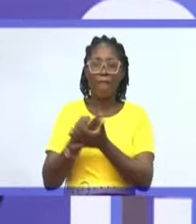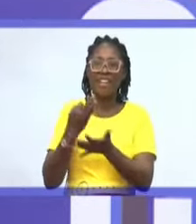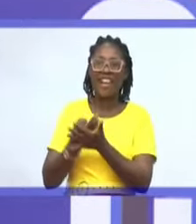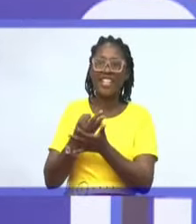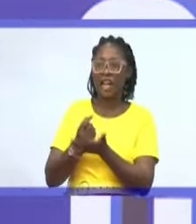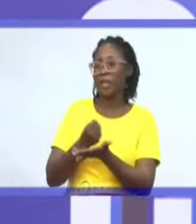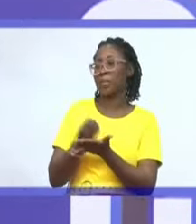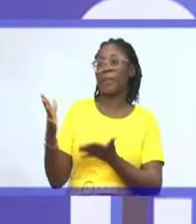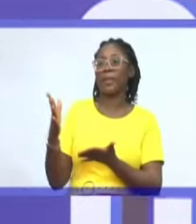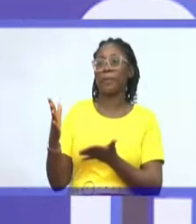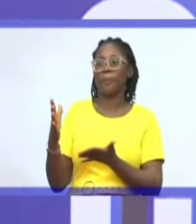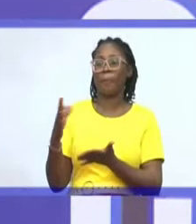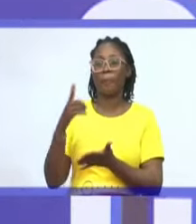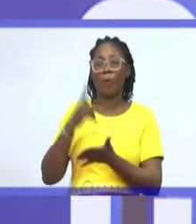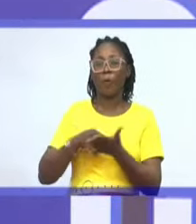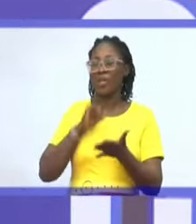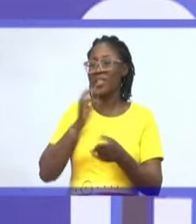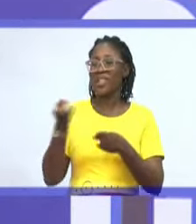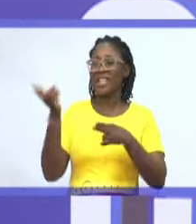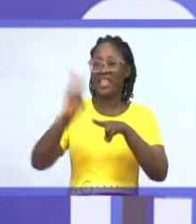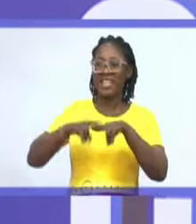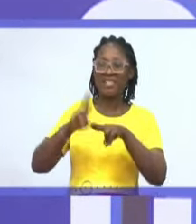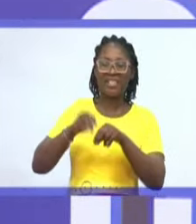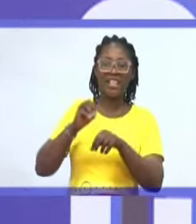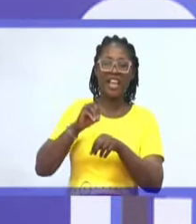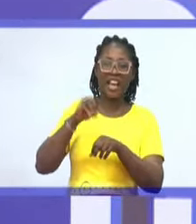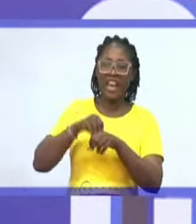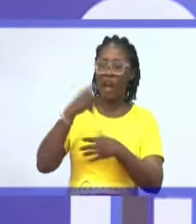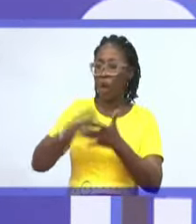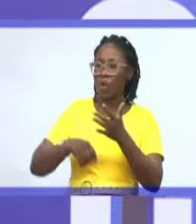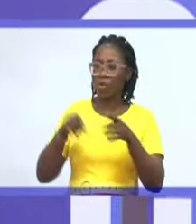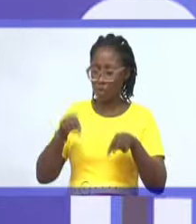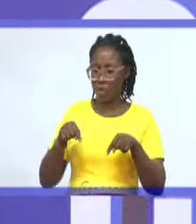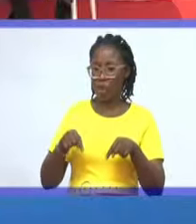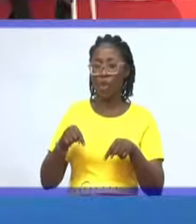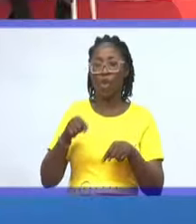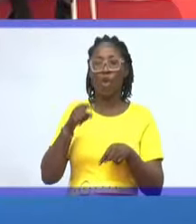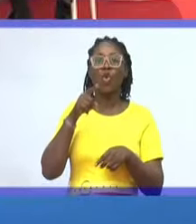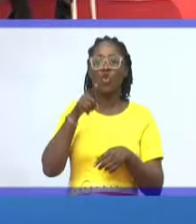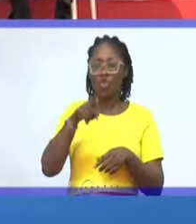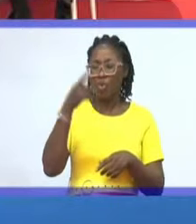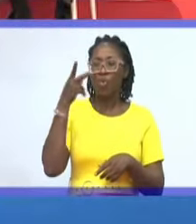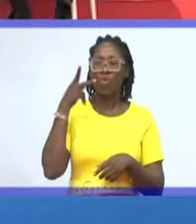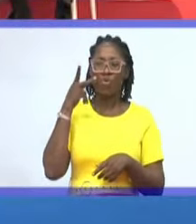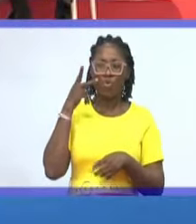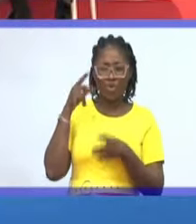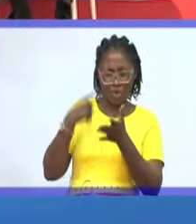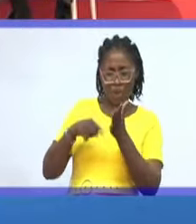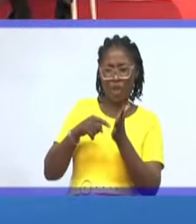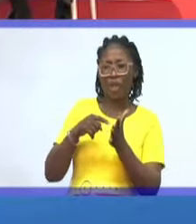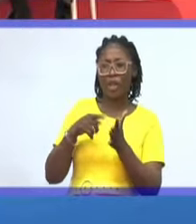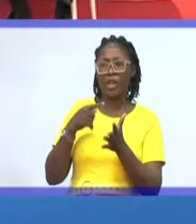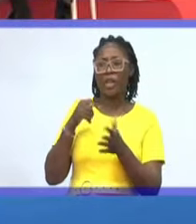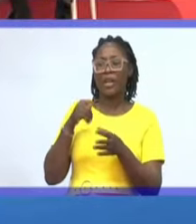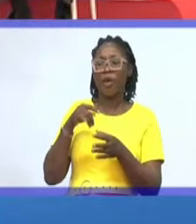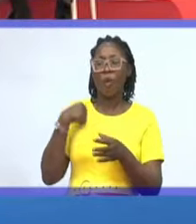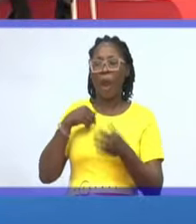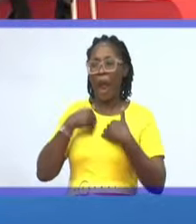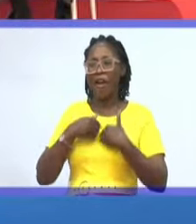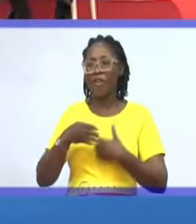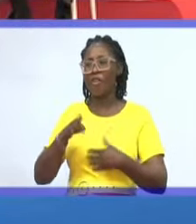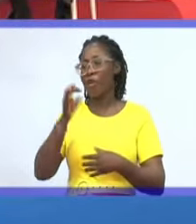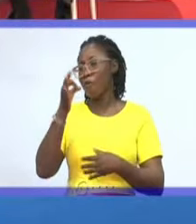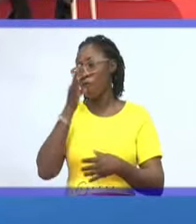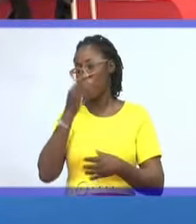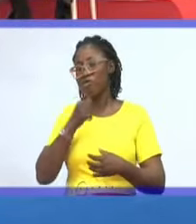What is inflation in Nigeria today? Paul, you know that. One is If the biggest is food insecurity, which